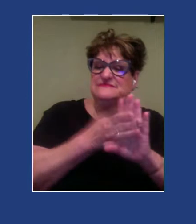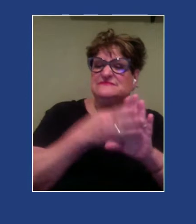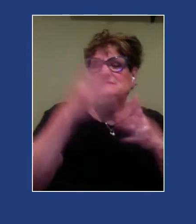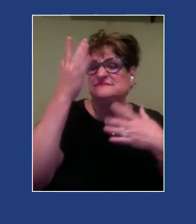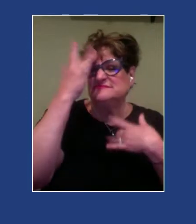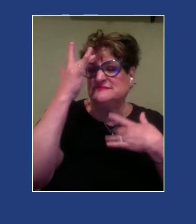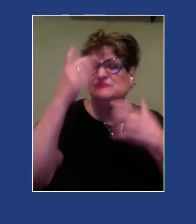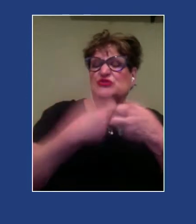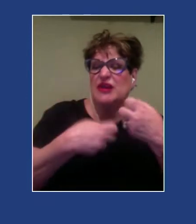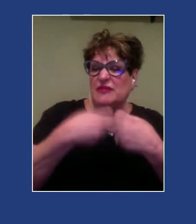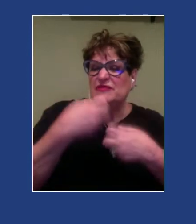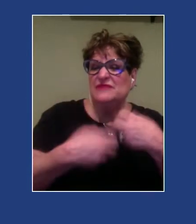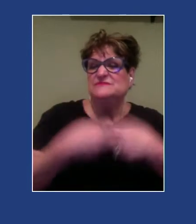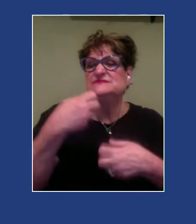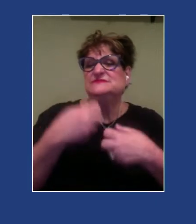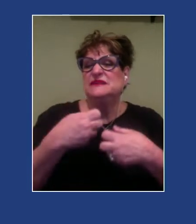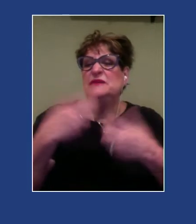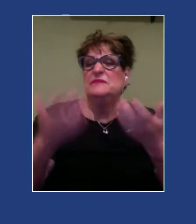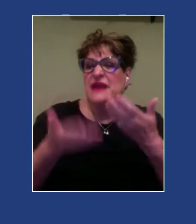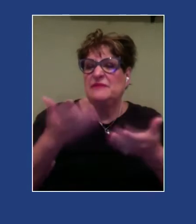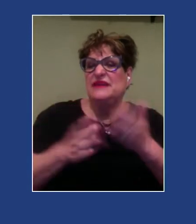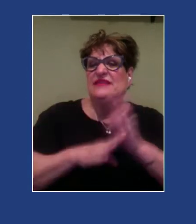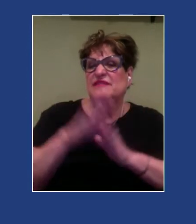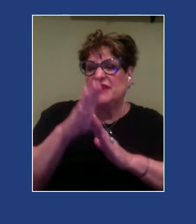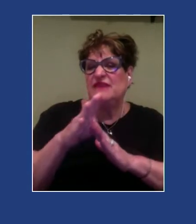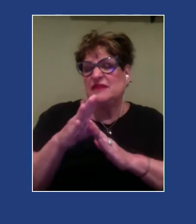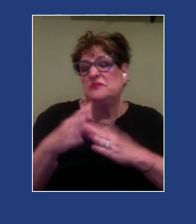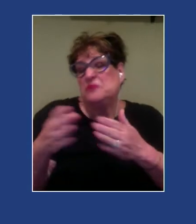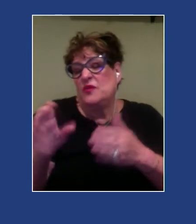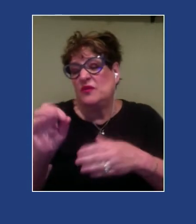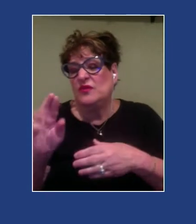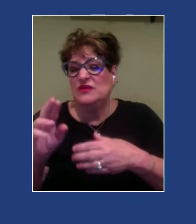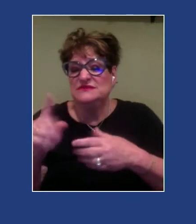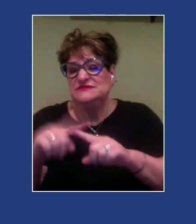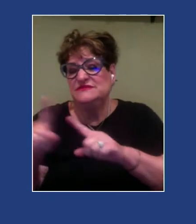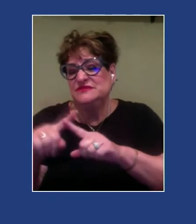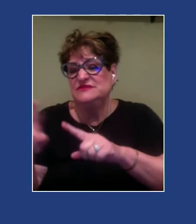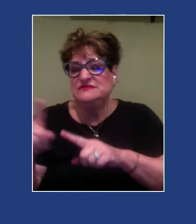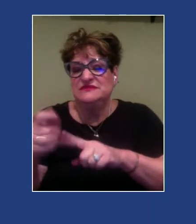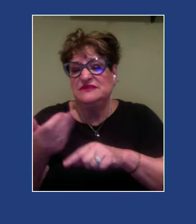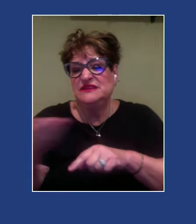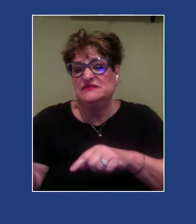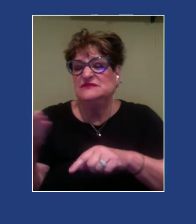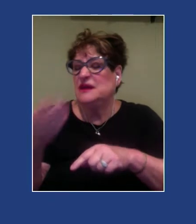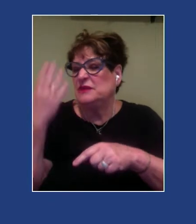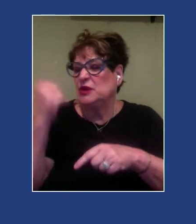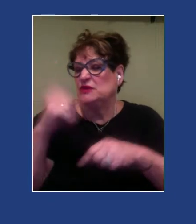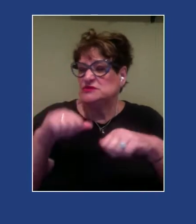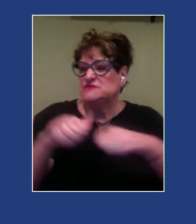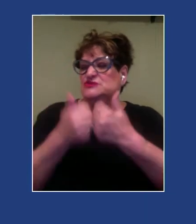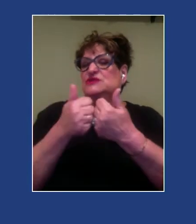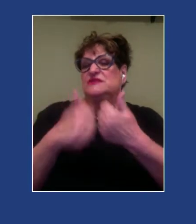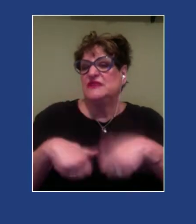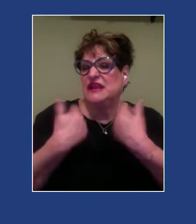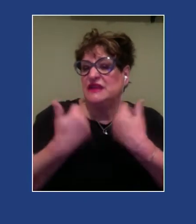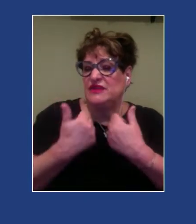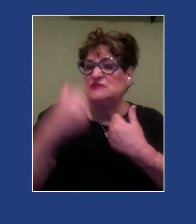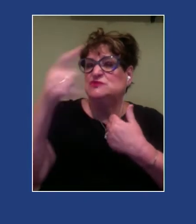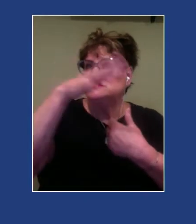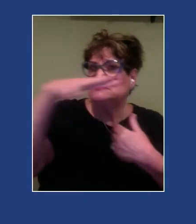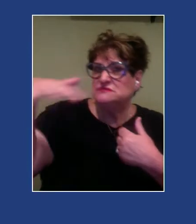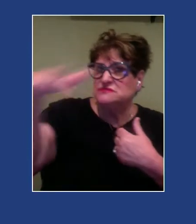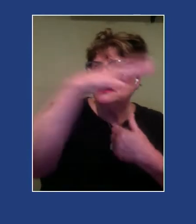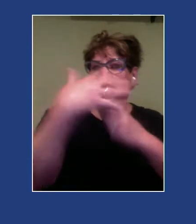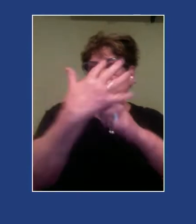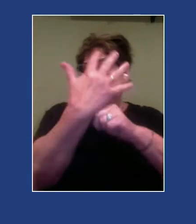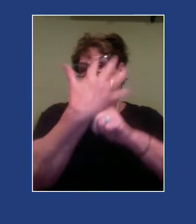and gender diverse people may develop, among other possibilities, as a result of challenges of living as a stigmatized minority in a